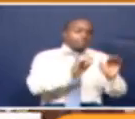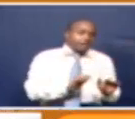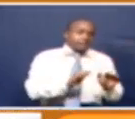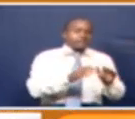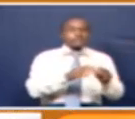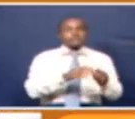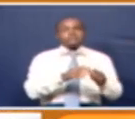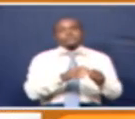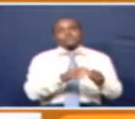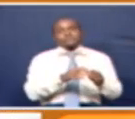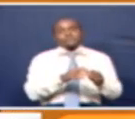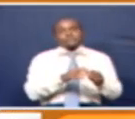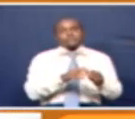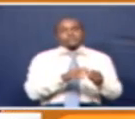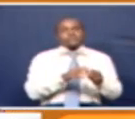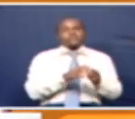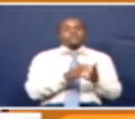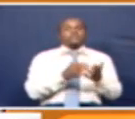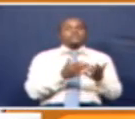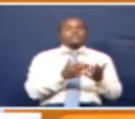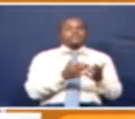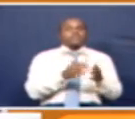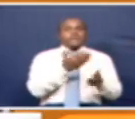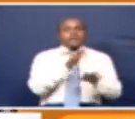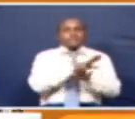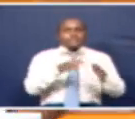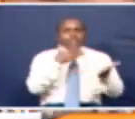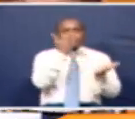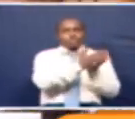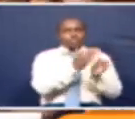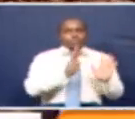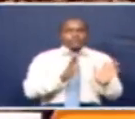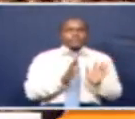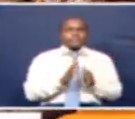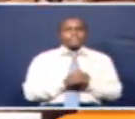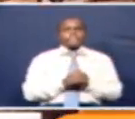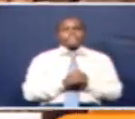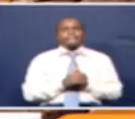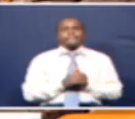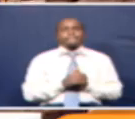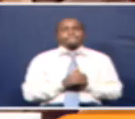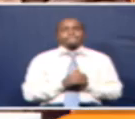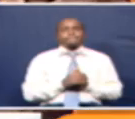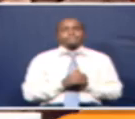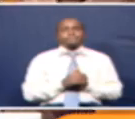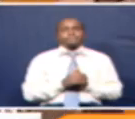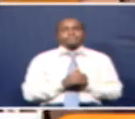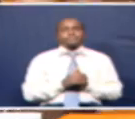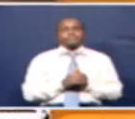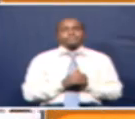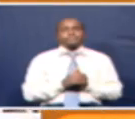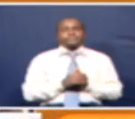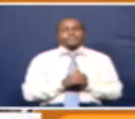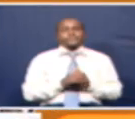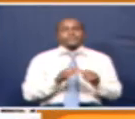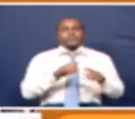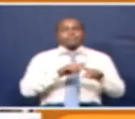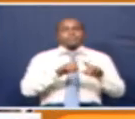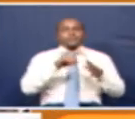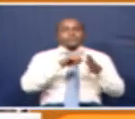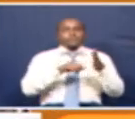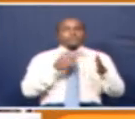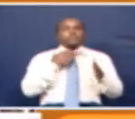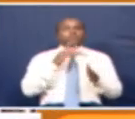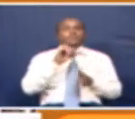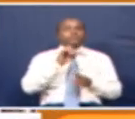or even praying in my house, everything has to come to a standstill. But Hussein, what I want Duale to go back and